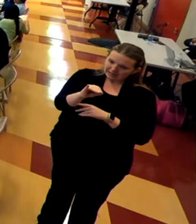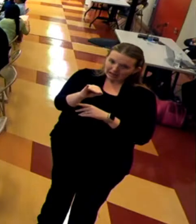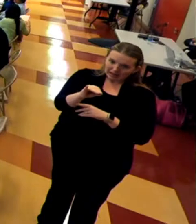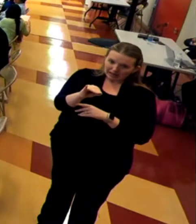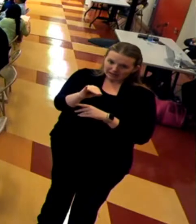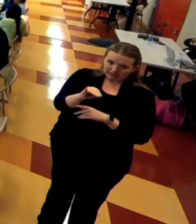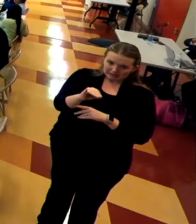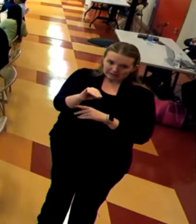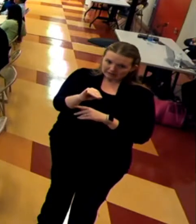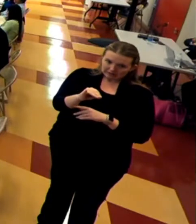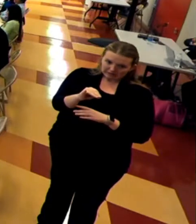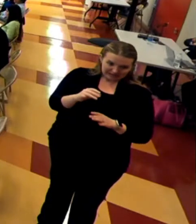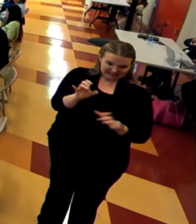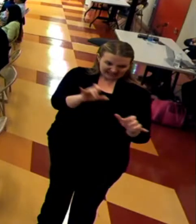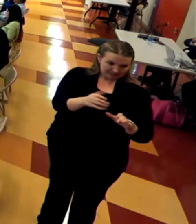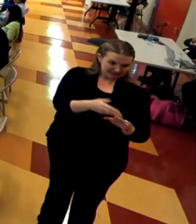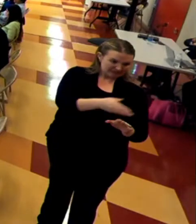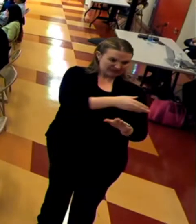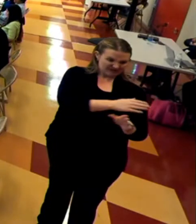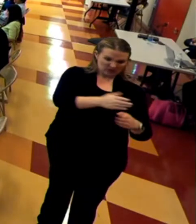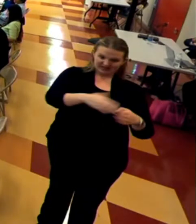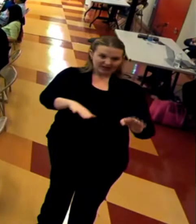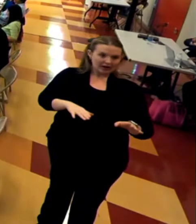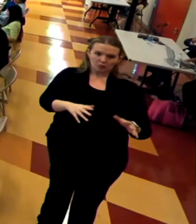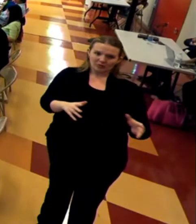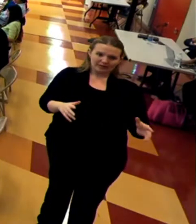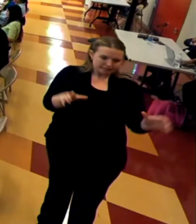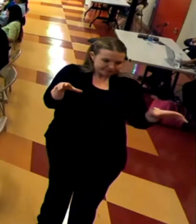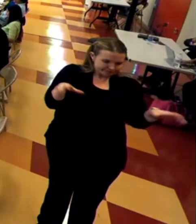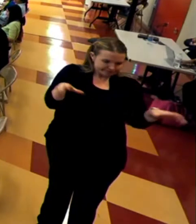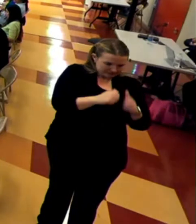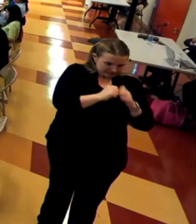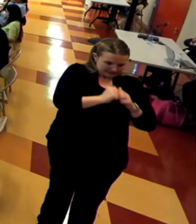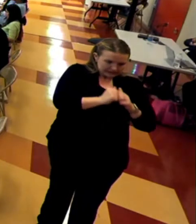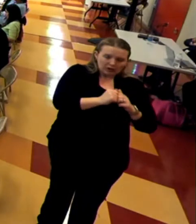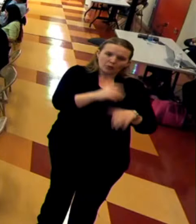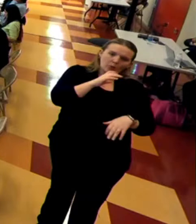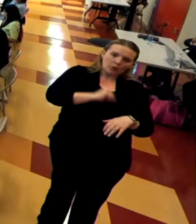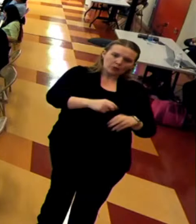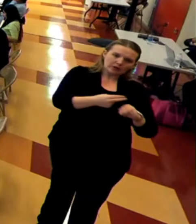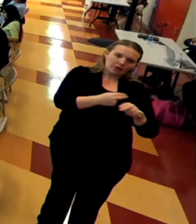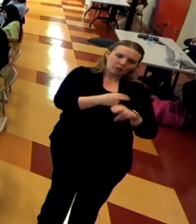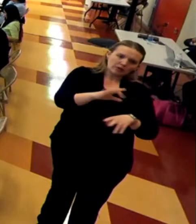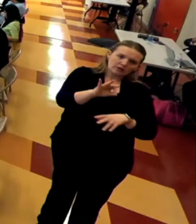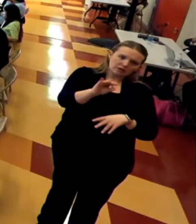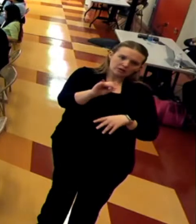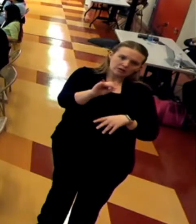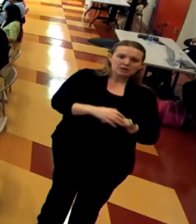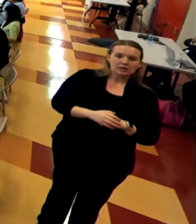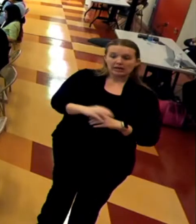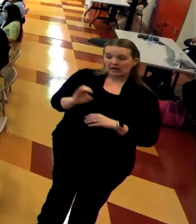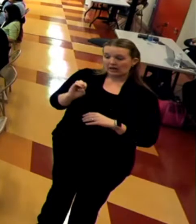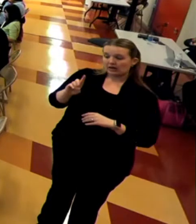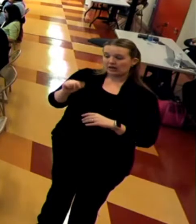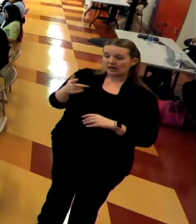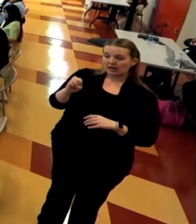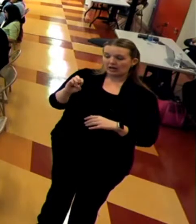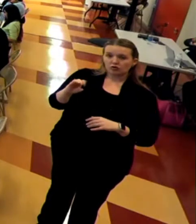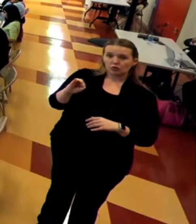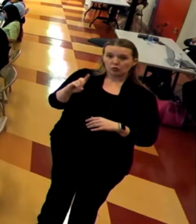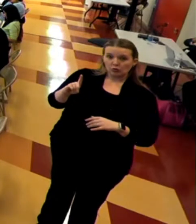they split it up. We want to go back to keeping Old Highway 90 intact. We'd like to keep the Edgewood Youth